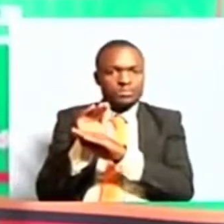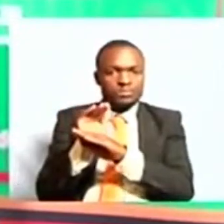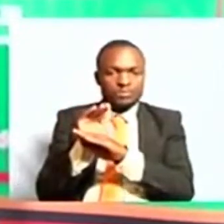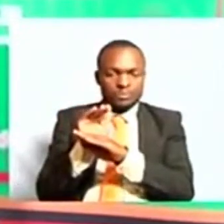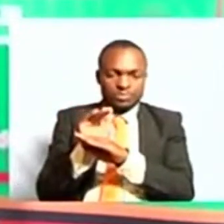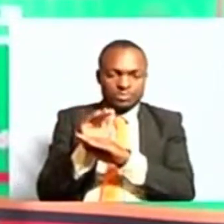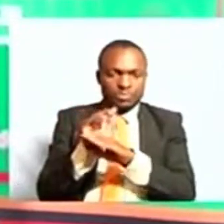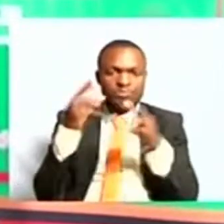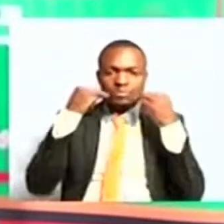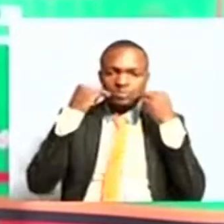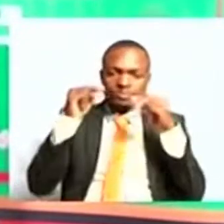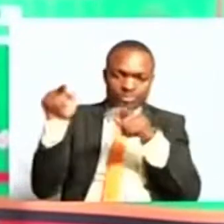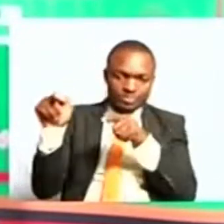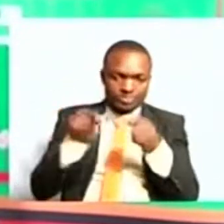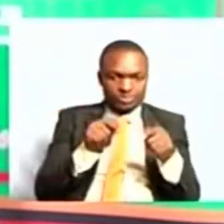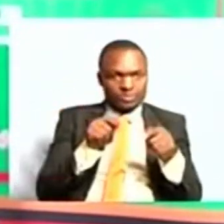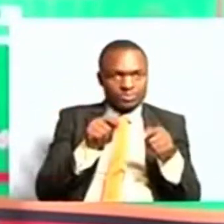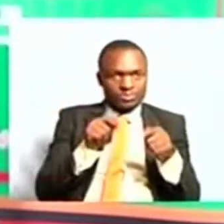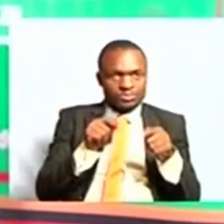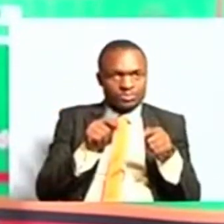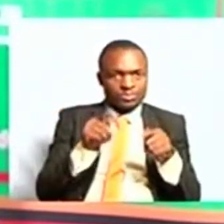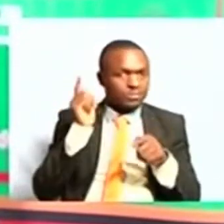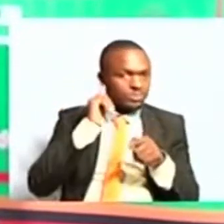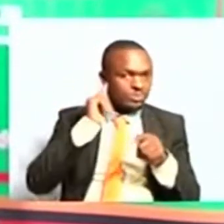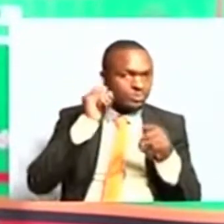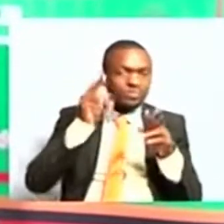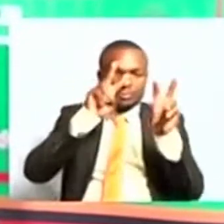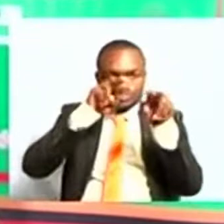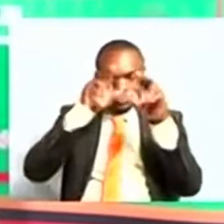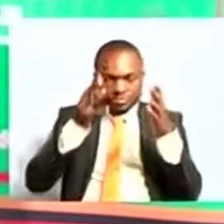the messages that have come from our listeners and viewers.